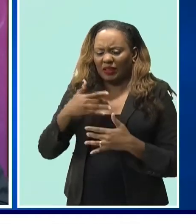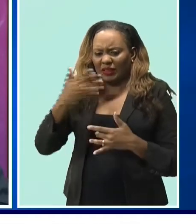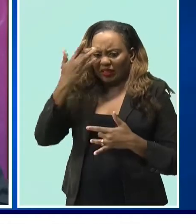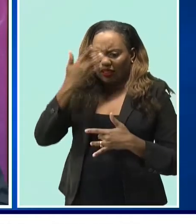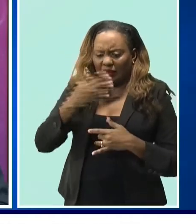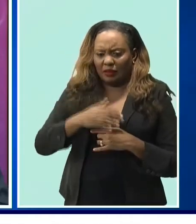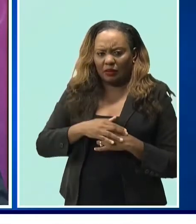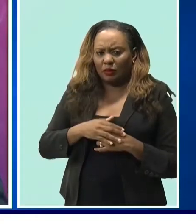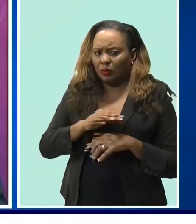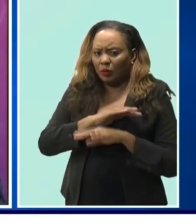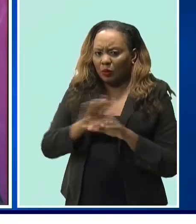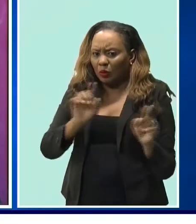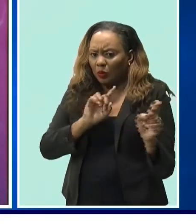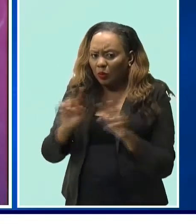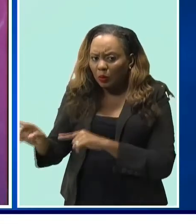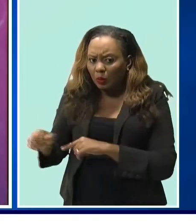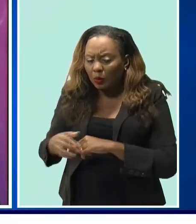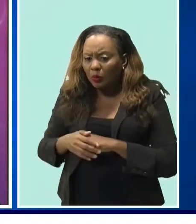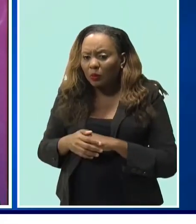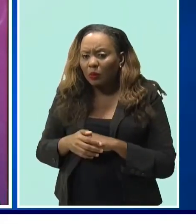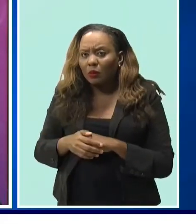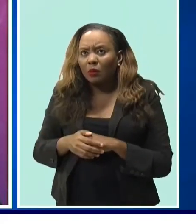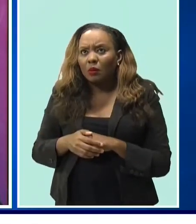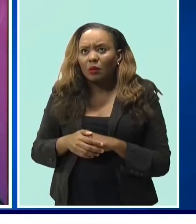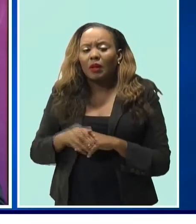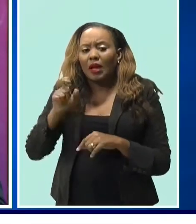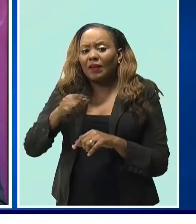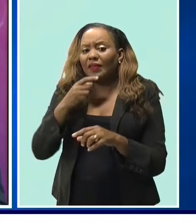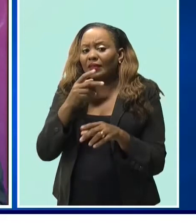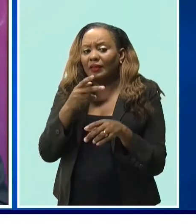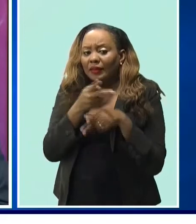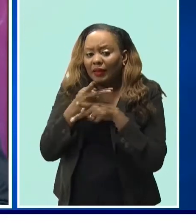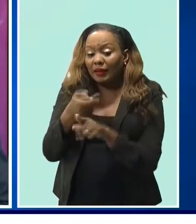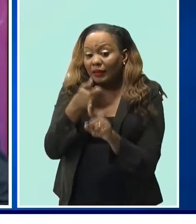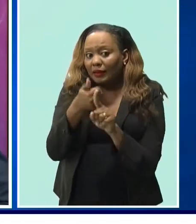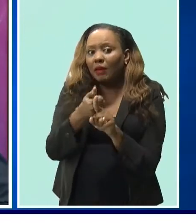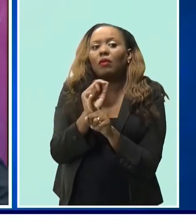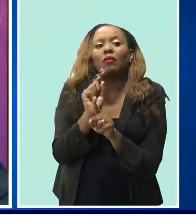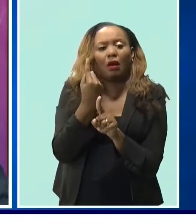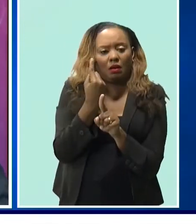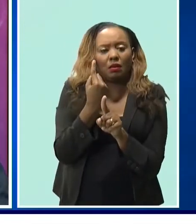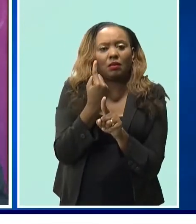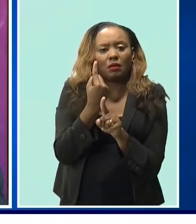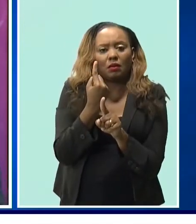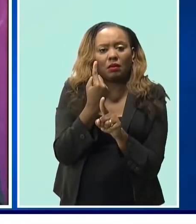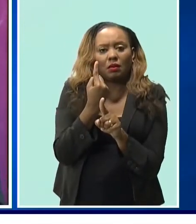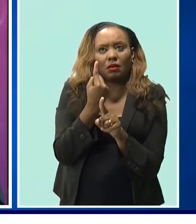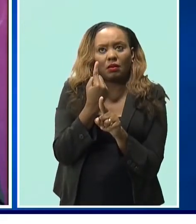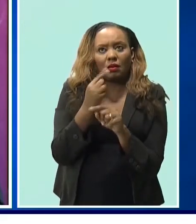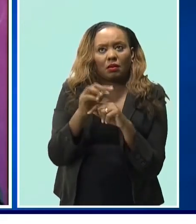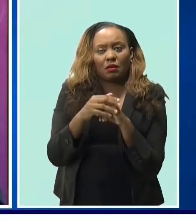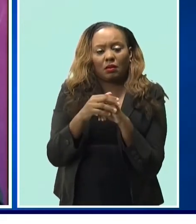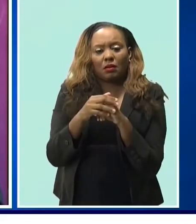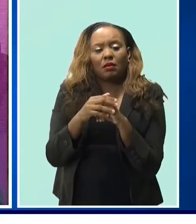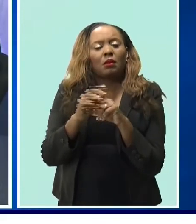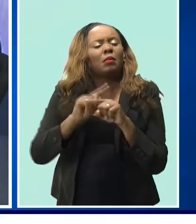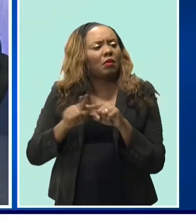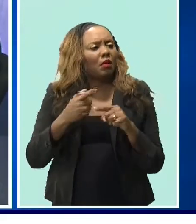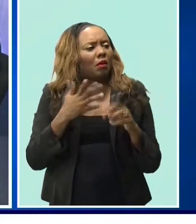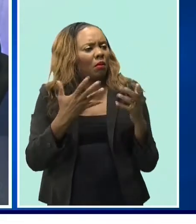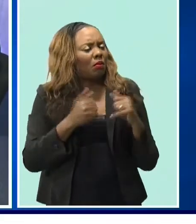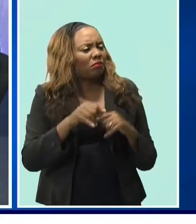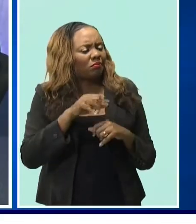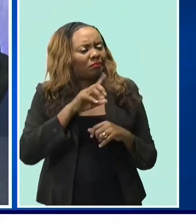to visit, but you take care of that. So take care of yourself. Take care of yourself. Take care of yourself, but also take care of the people around you. Also, let me ask you